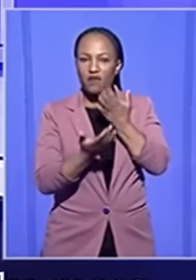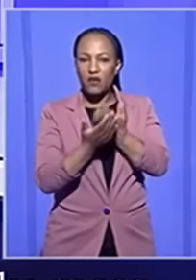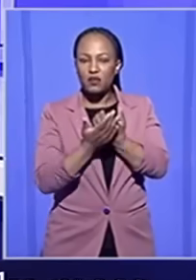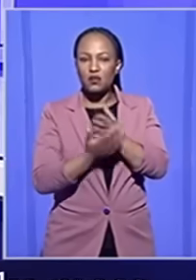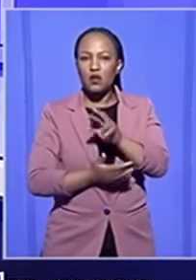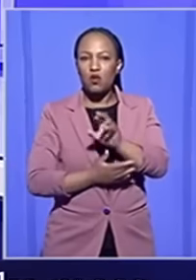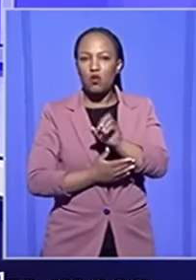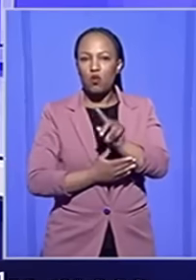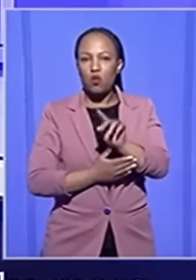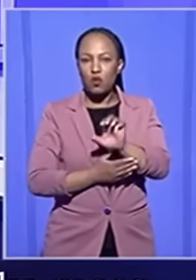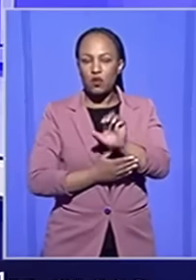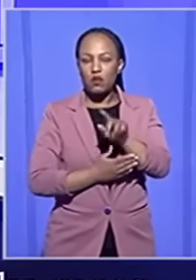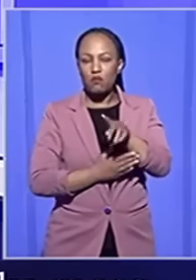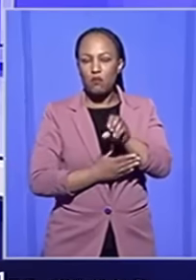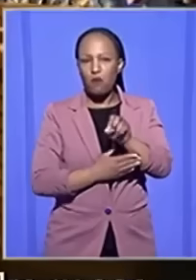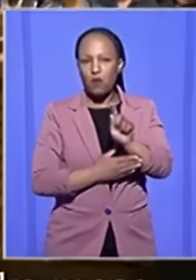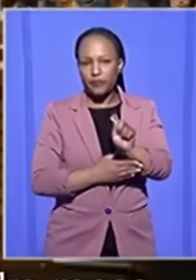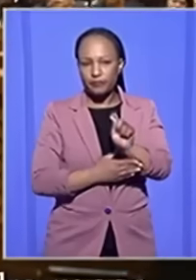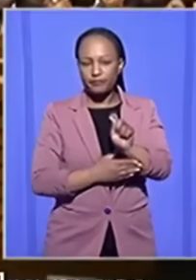Roodepoort.